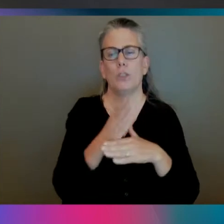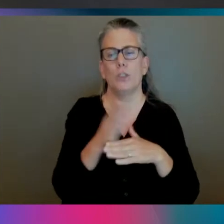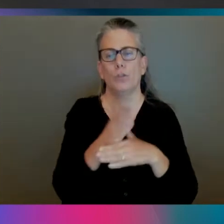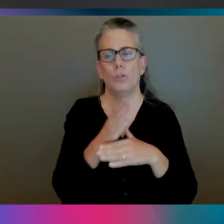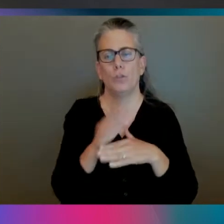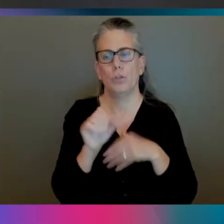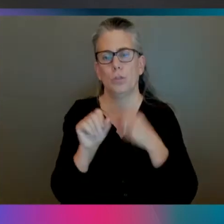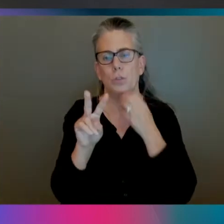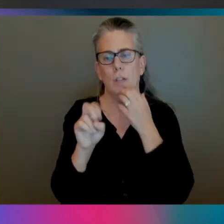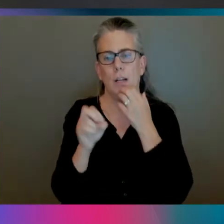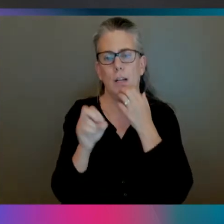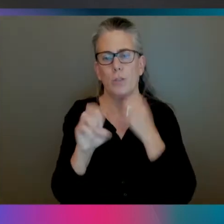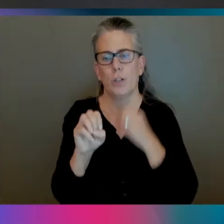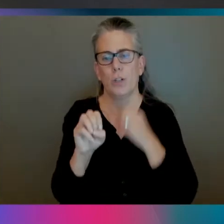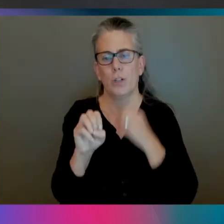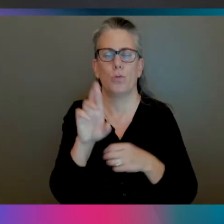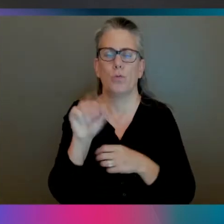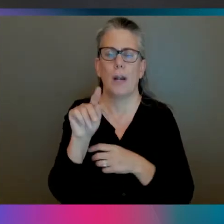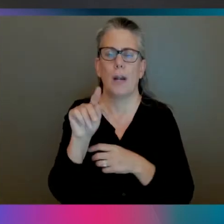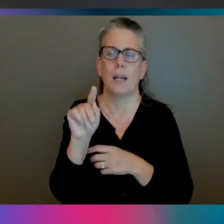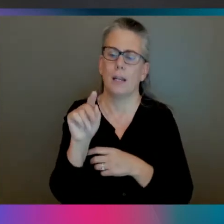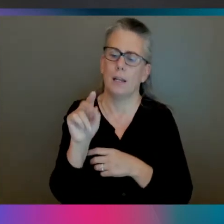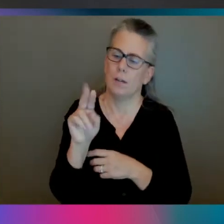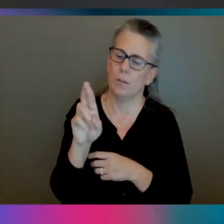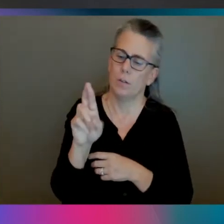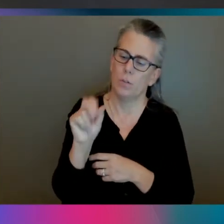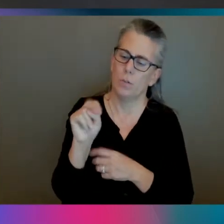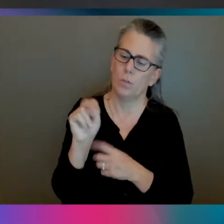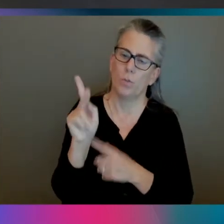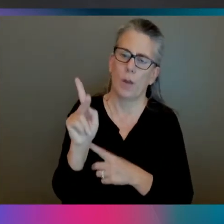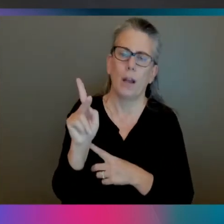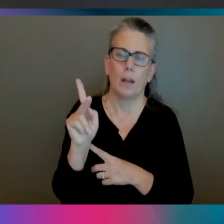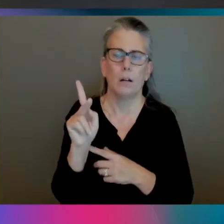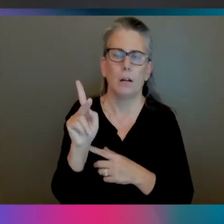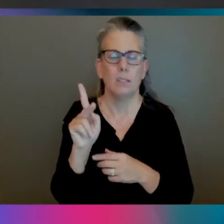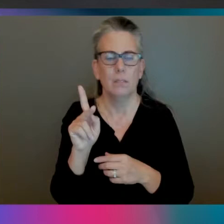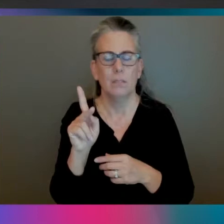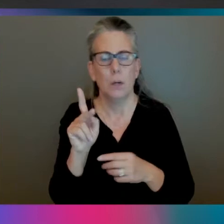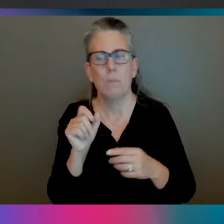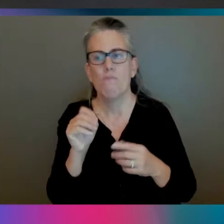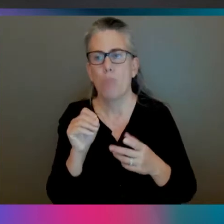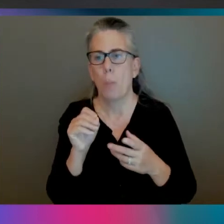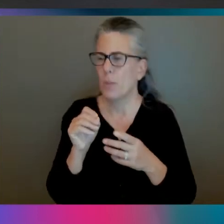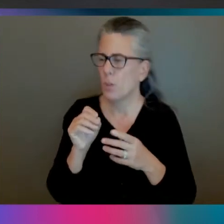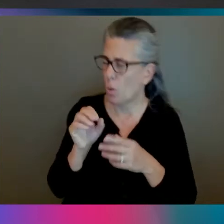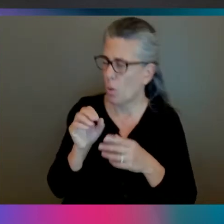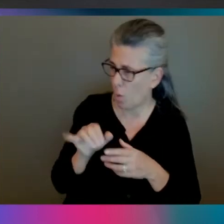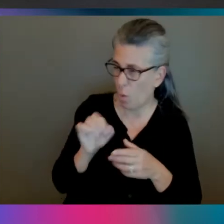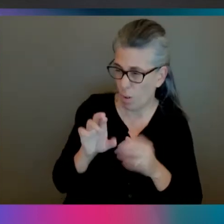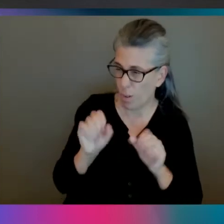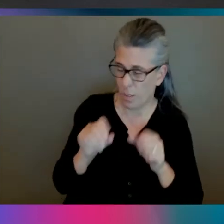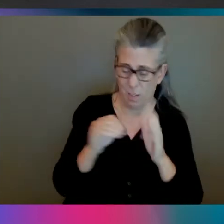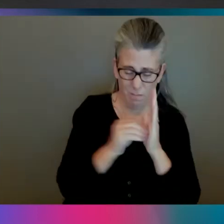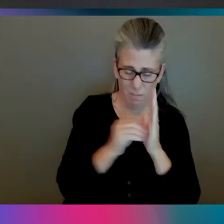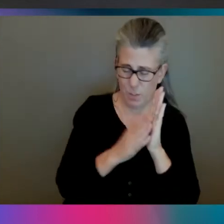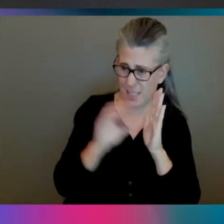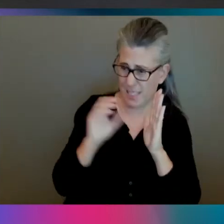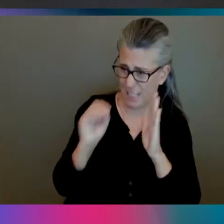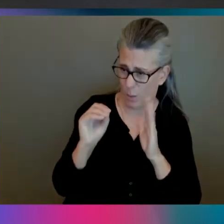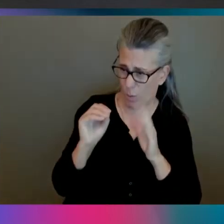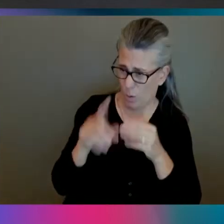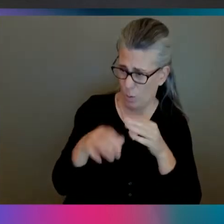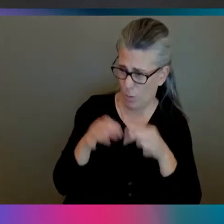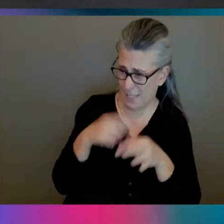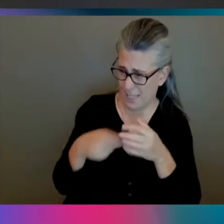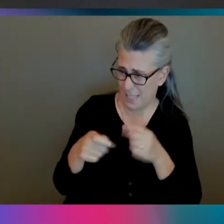the movies that I did. Okay. And then I might plug that into those empty spots. Could you bin blank as like a 0 instead? Right. And the problem with the zeros